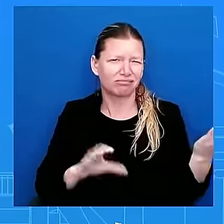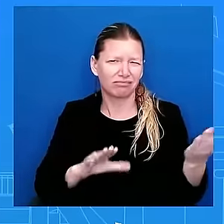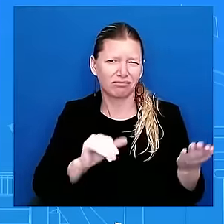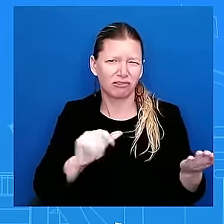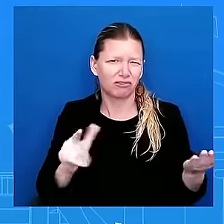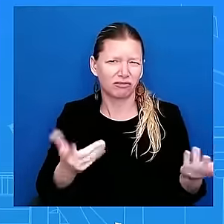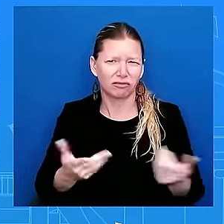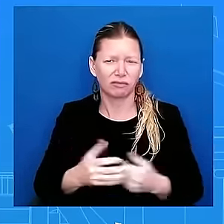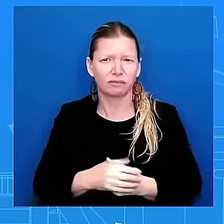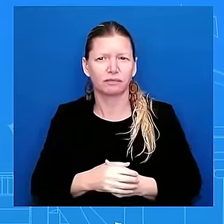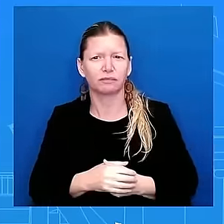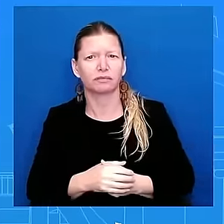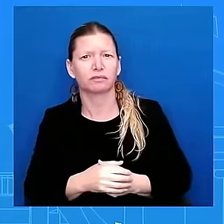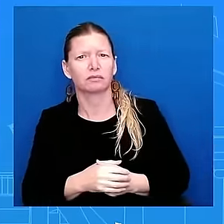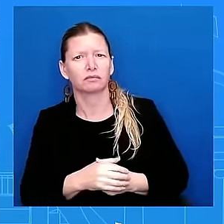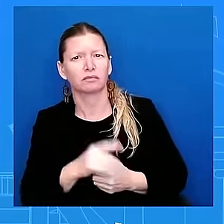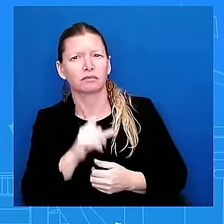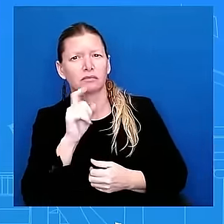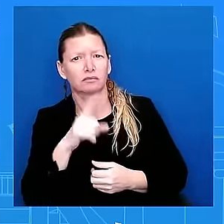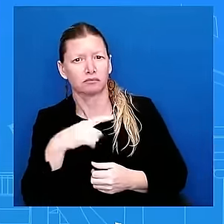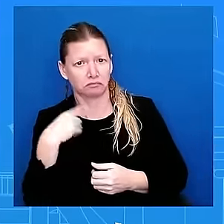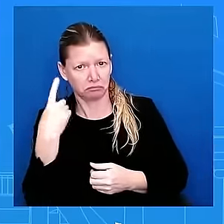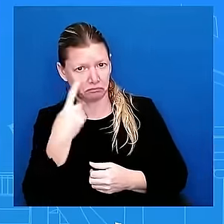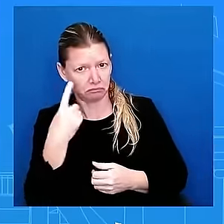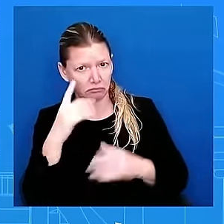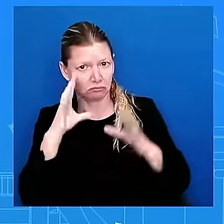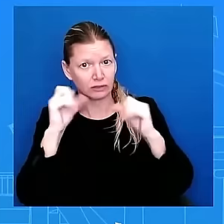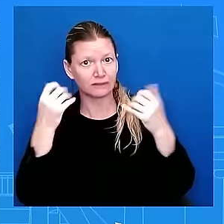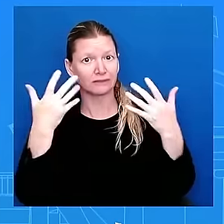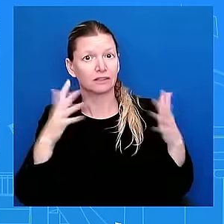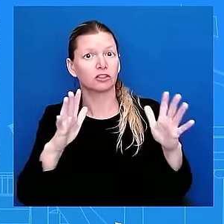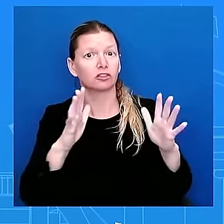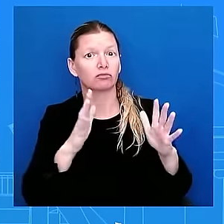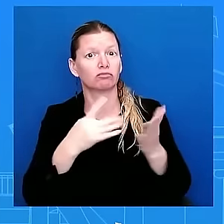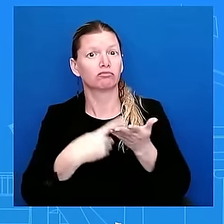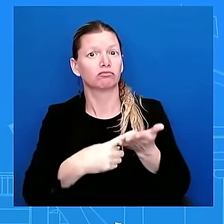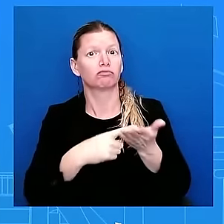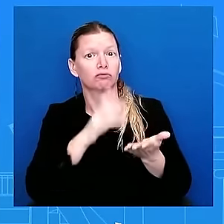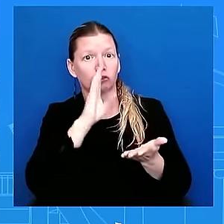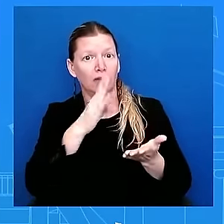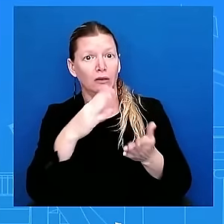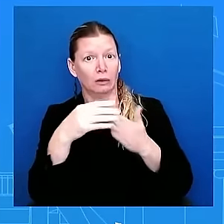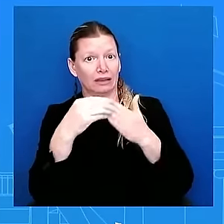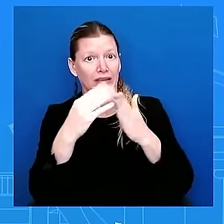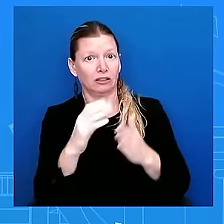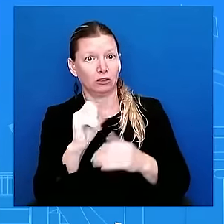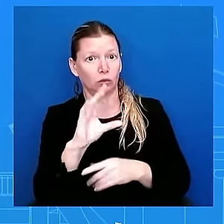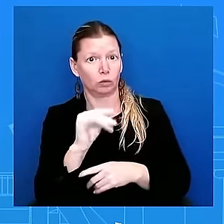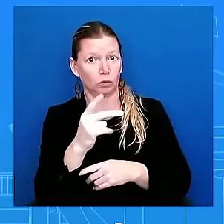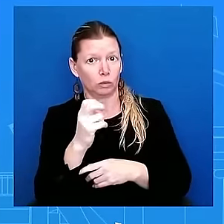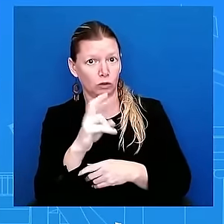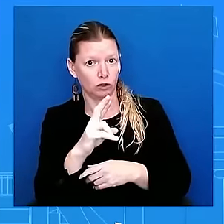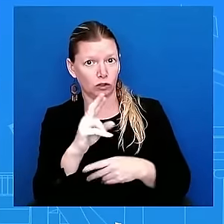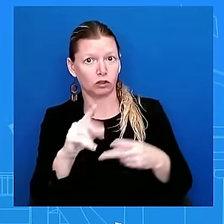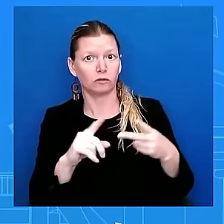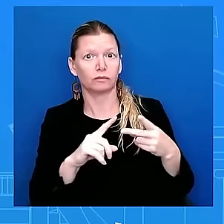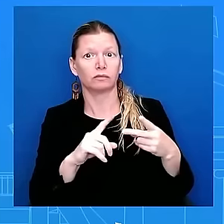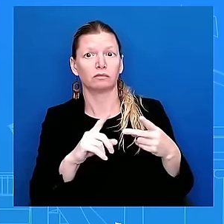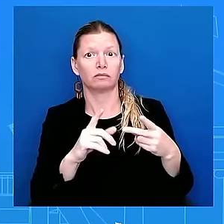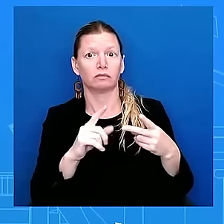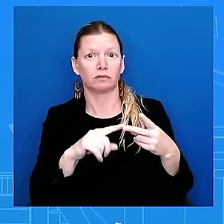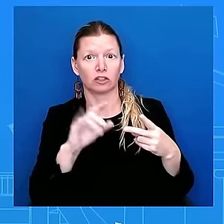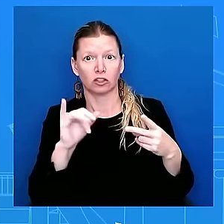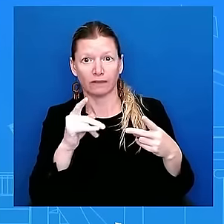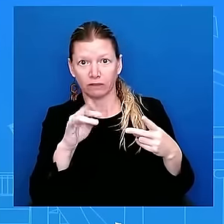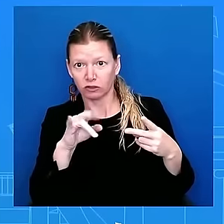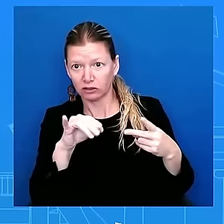with Leader Schumer and Minority Leader Jeffries in the last 24 hours, and whether the president has their support. I hear you. We shared that